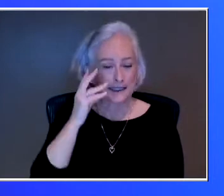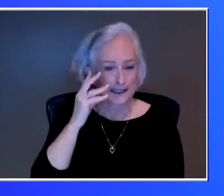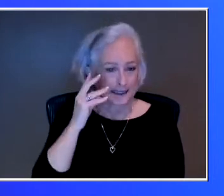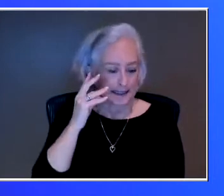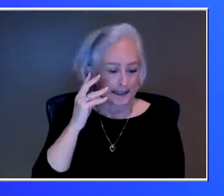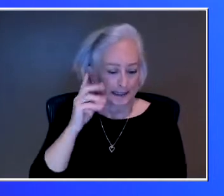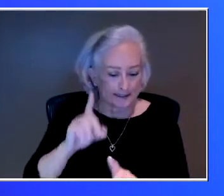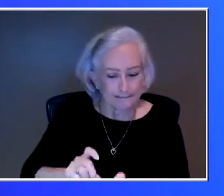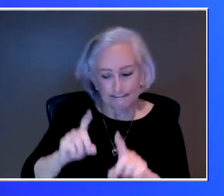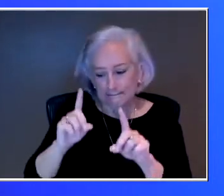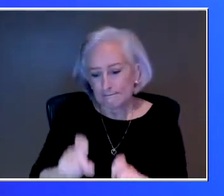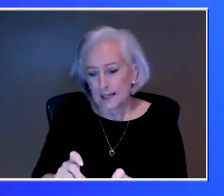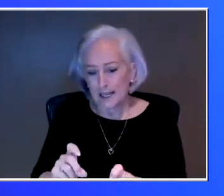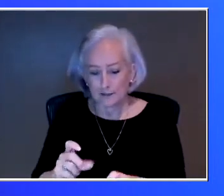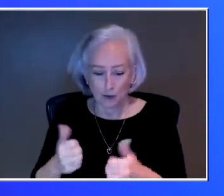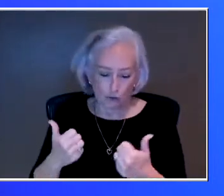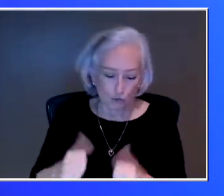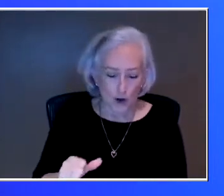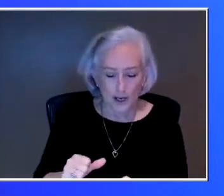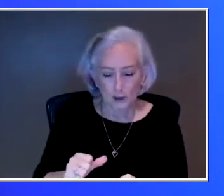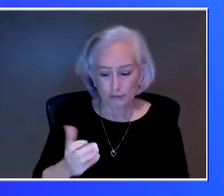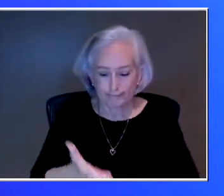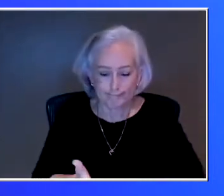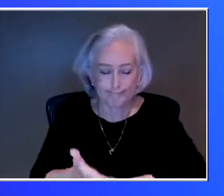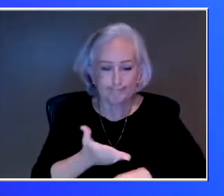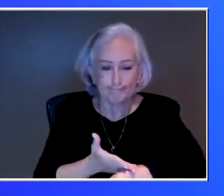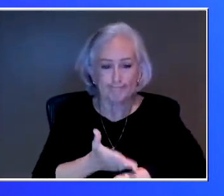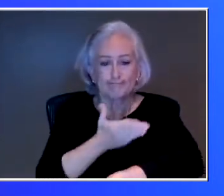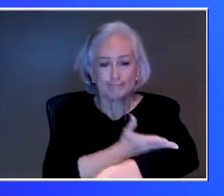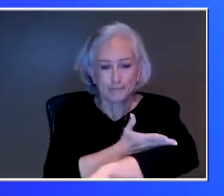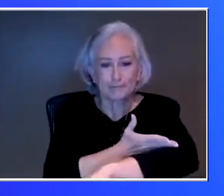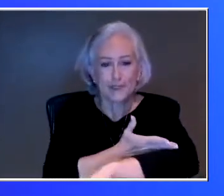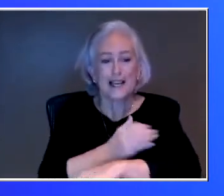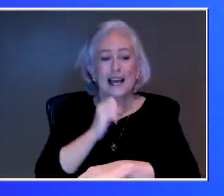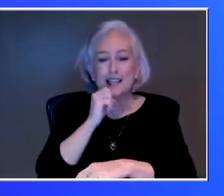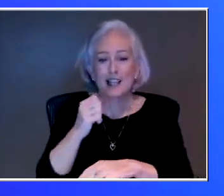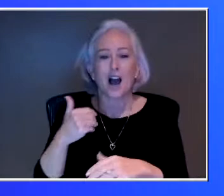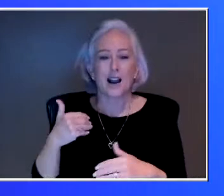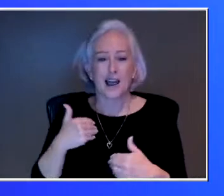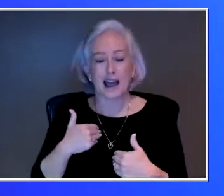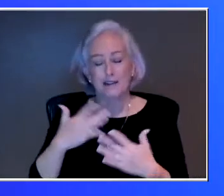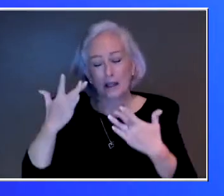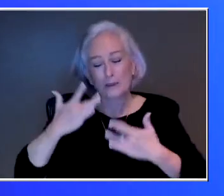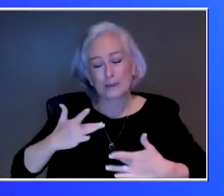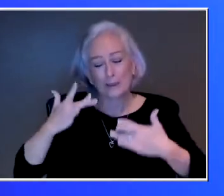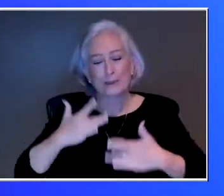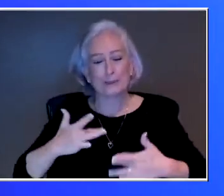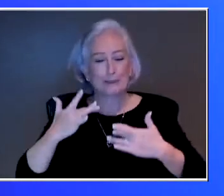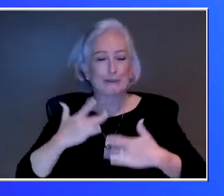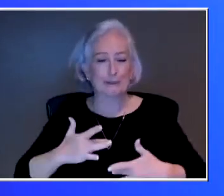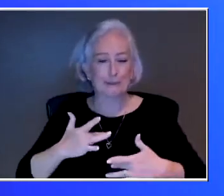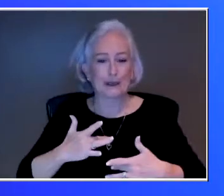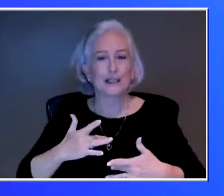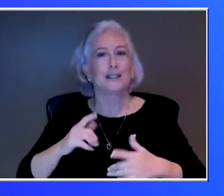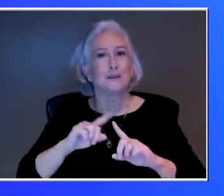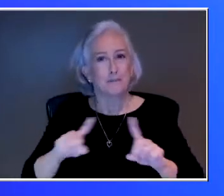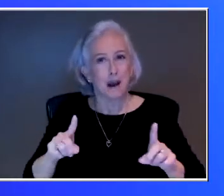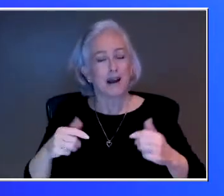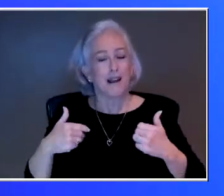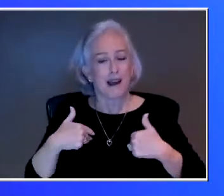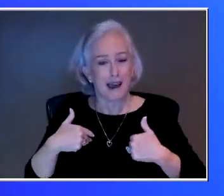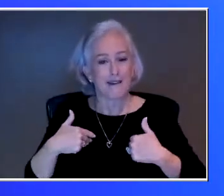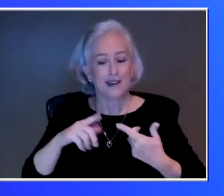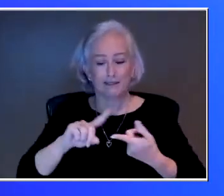getting better and not having the pity parties and being surrounded by family